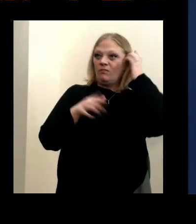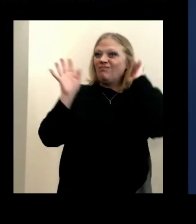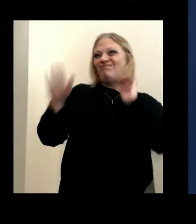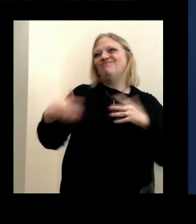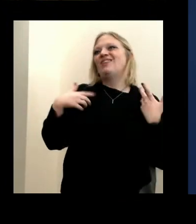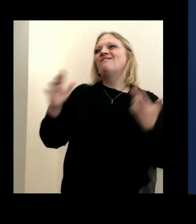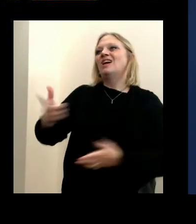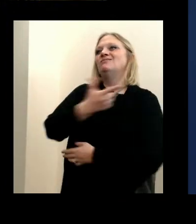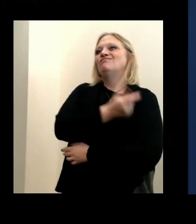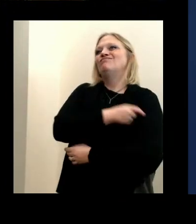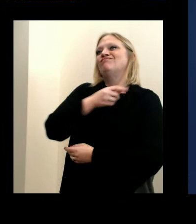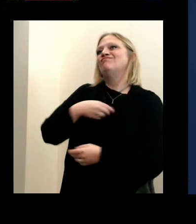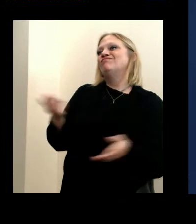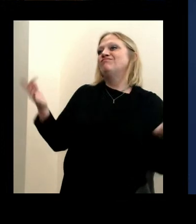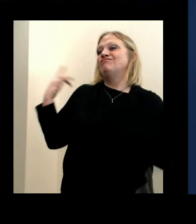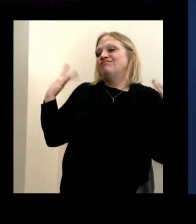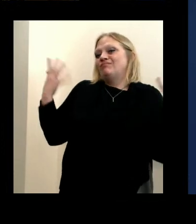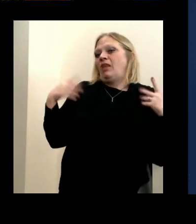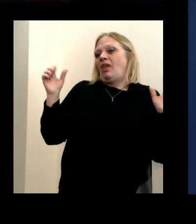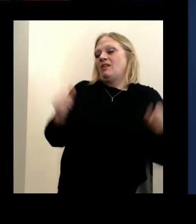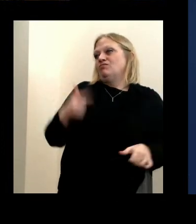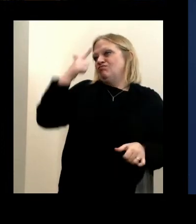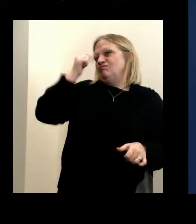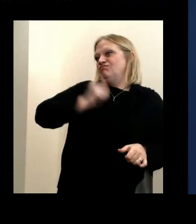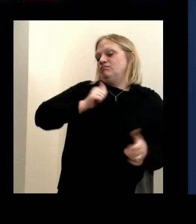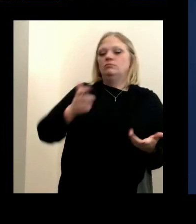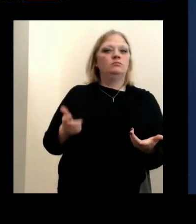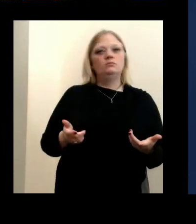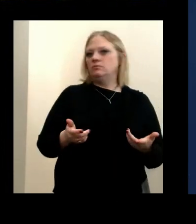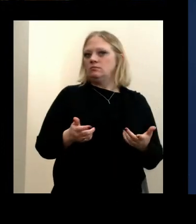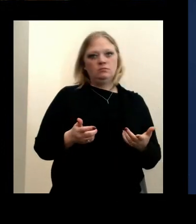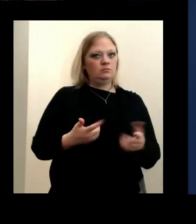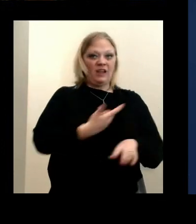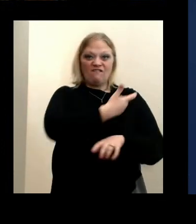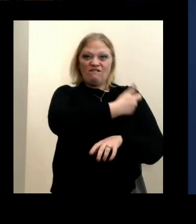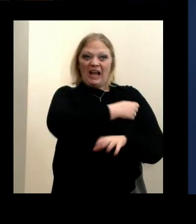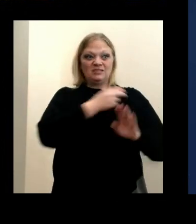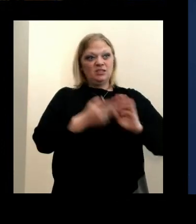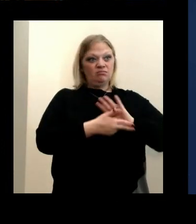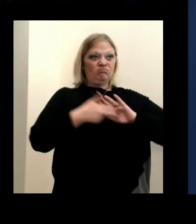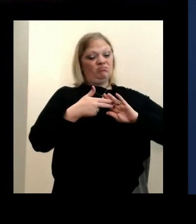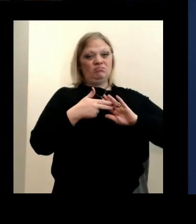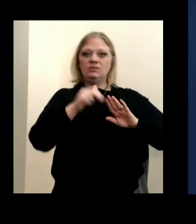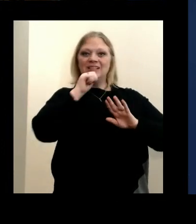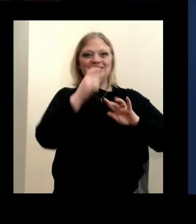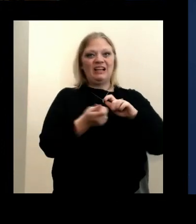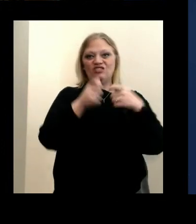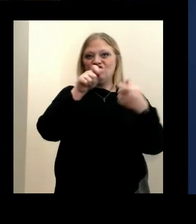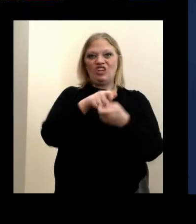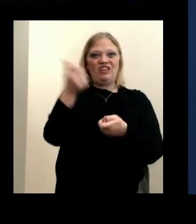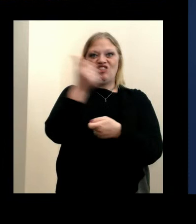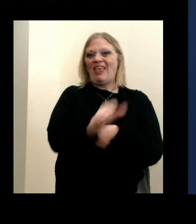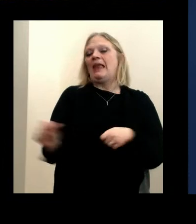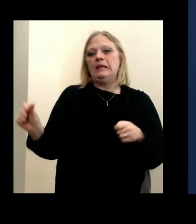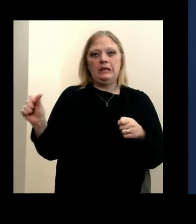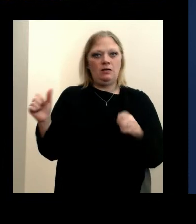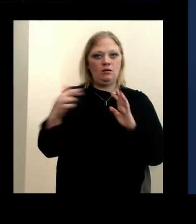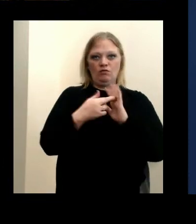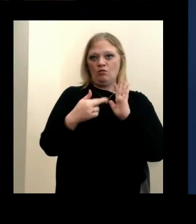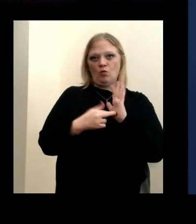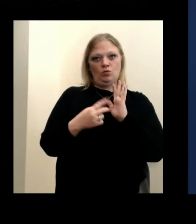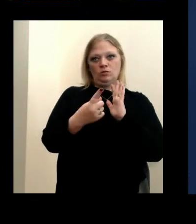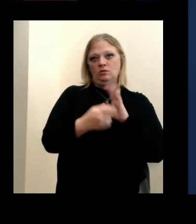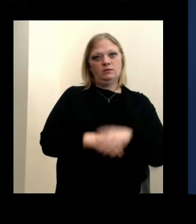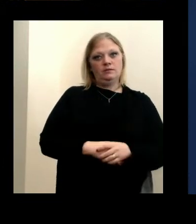I can do whatever I want. But actually, your vaccine status does not change anything having to do with these